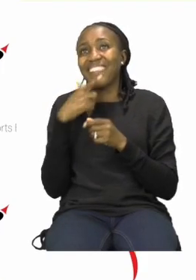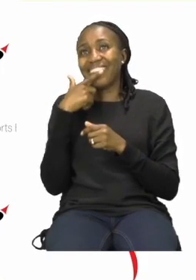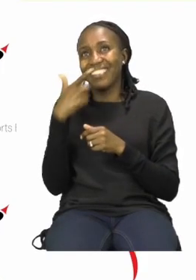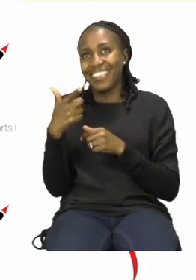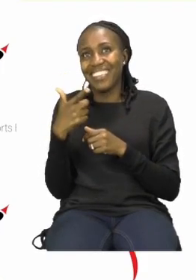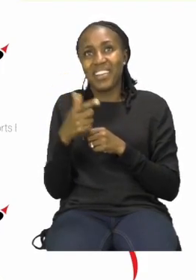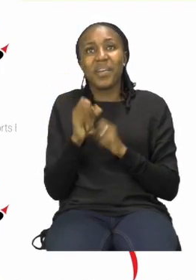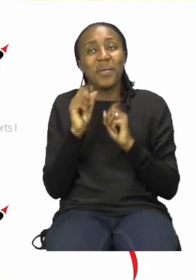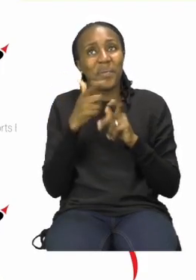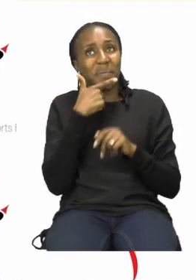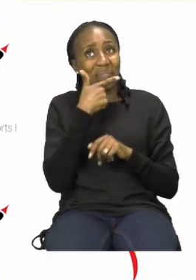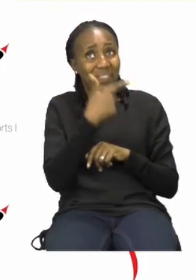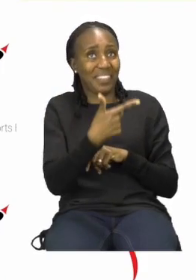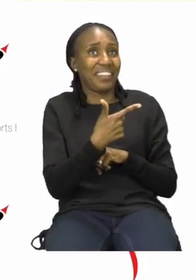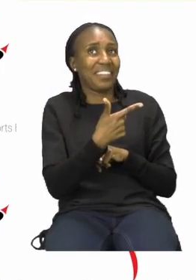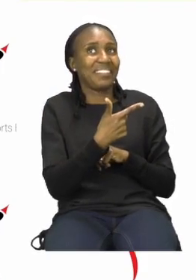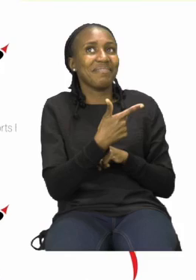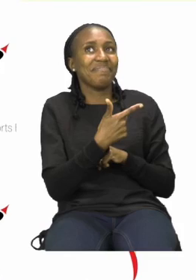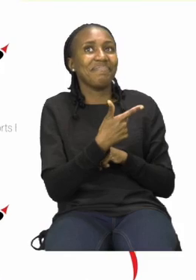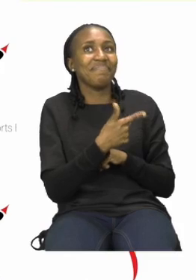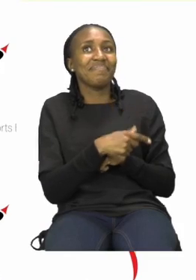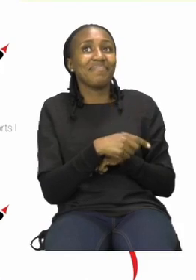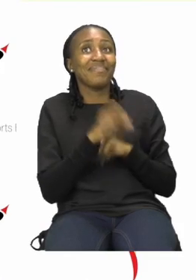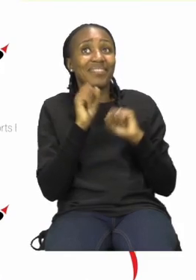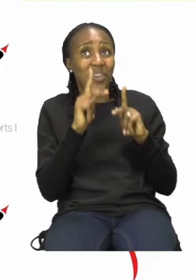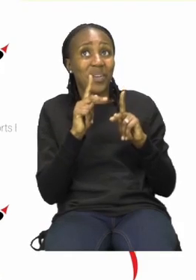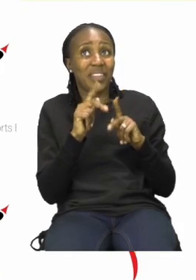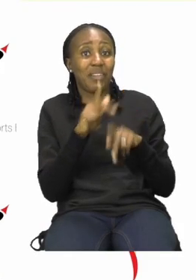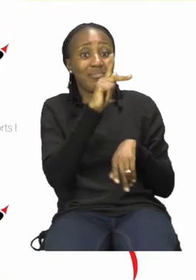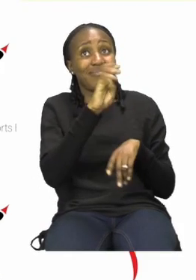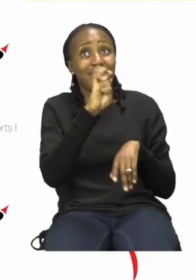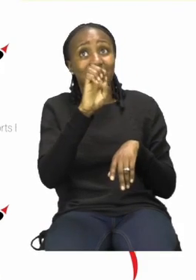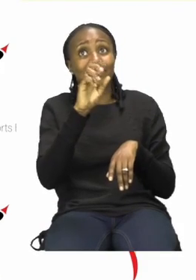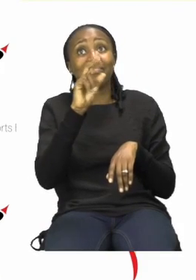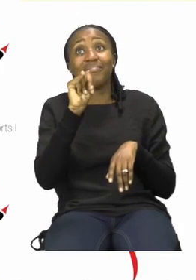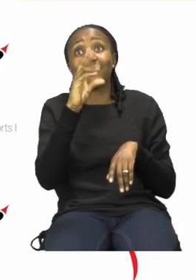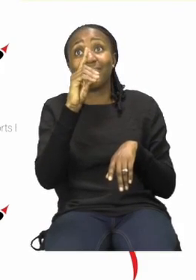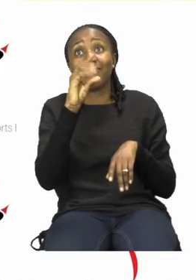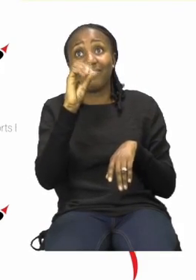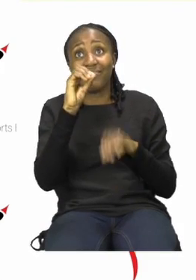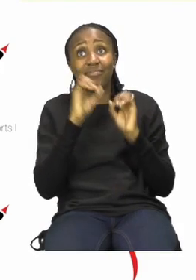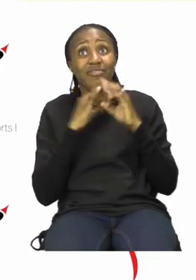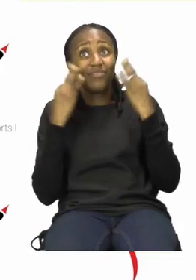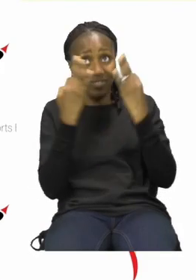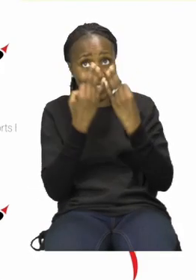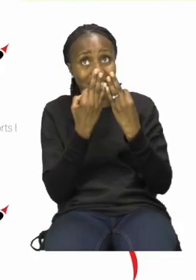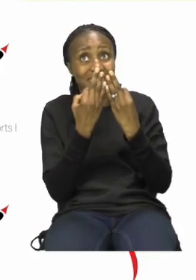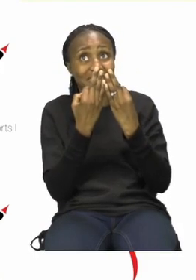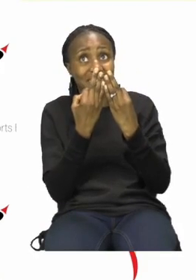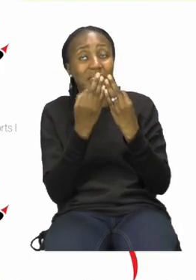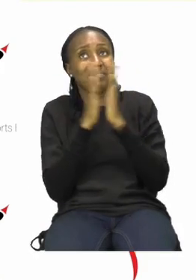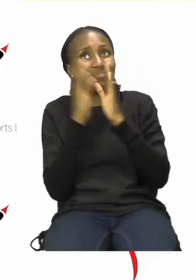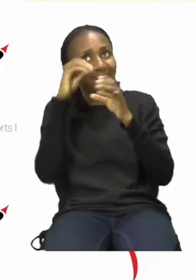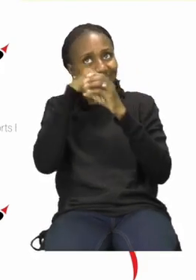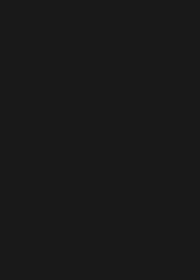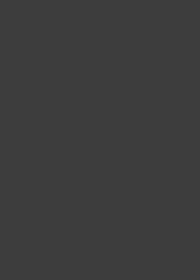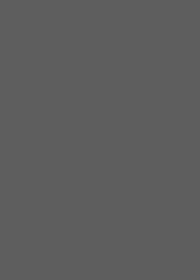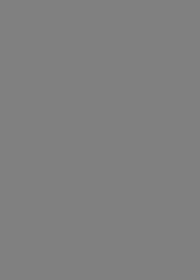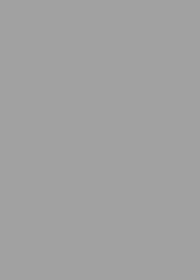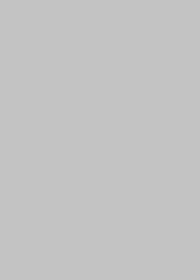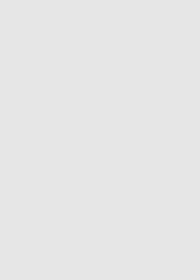thank you so much, Mr. Andre Pienaar. Well, KENDO Federation, if you are watching, please join them. And thank you so much for watching.